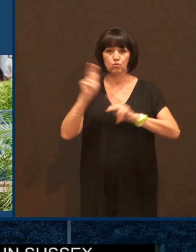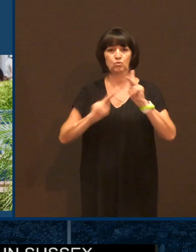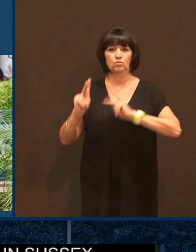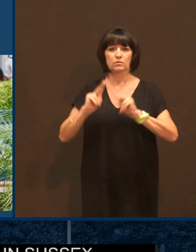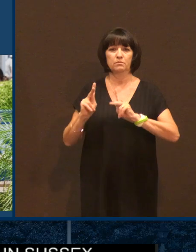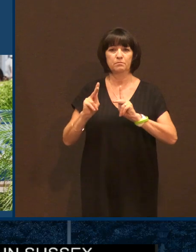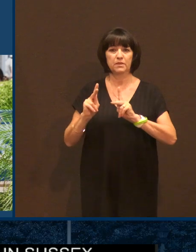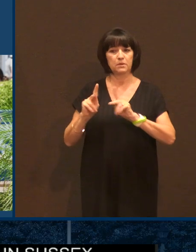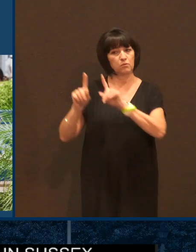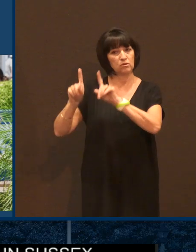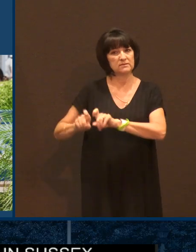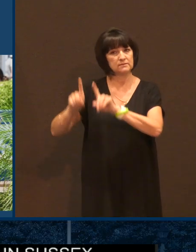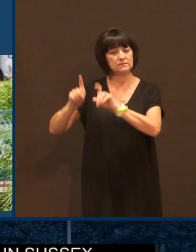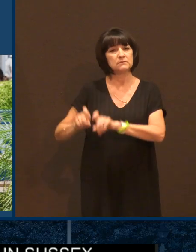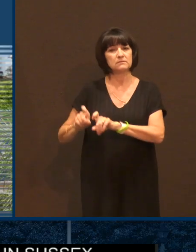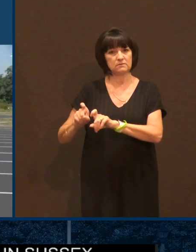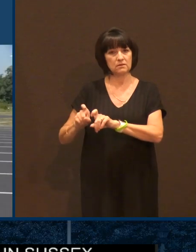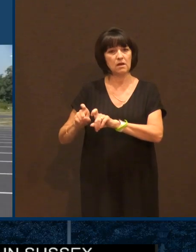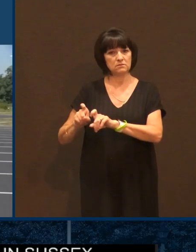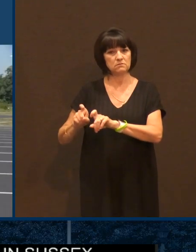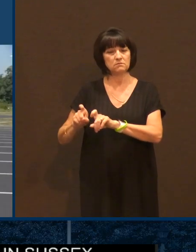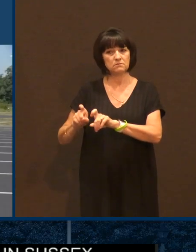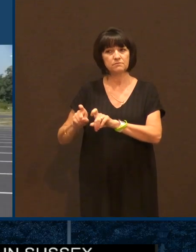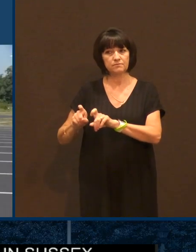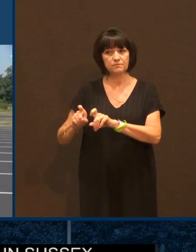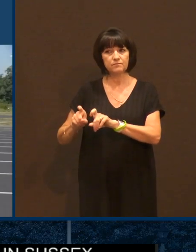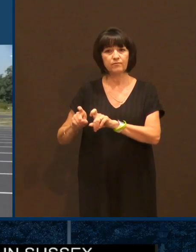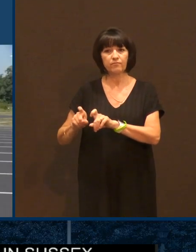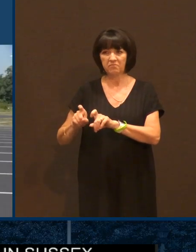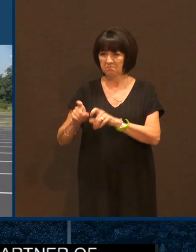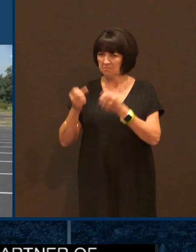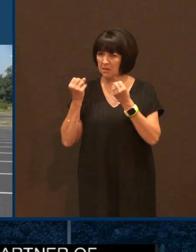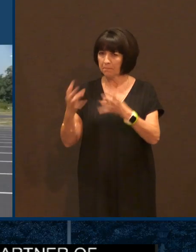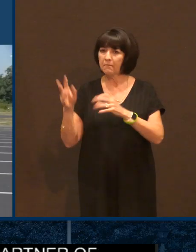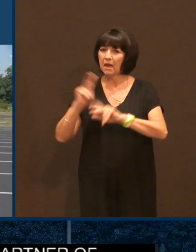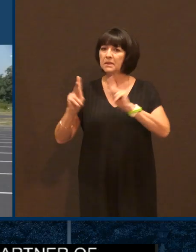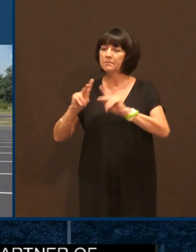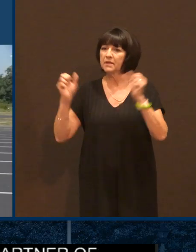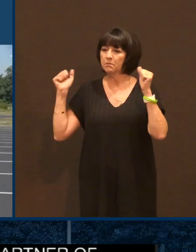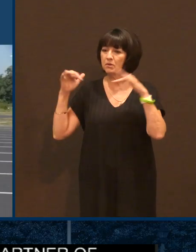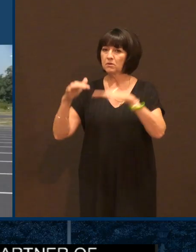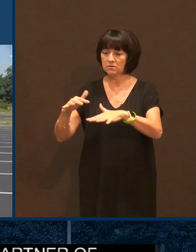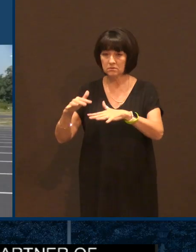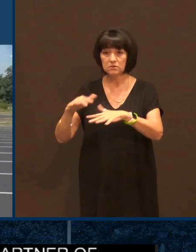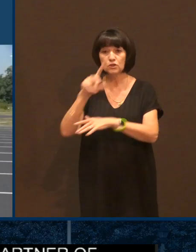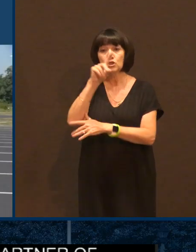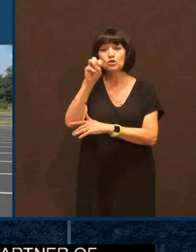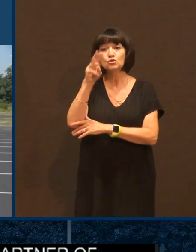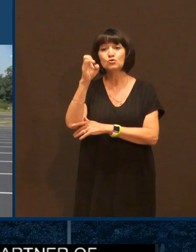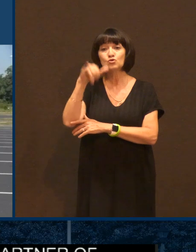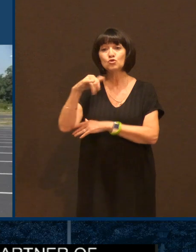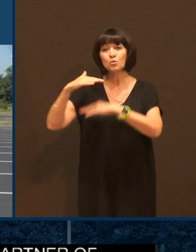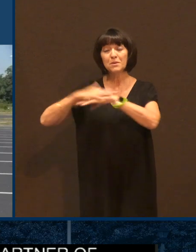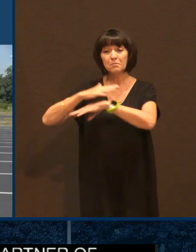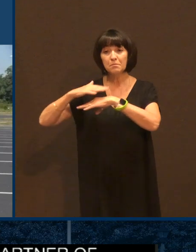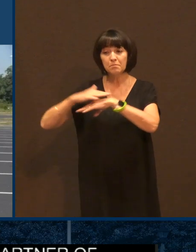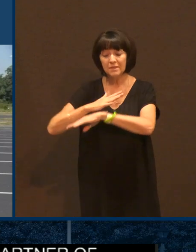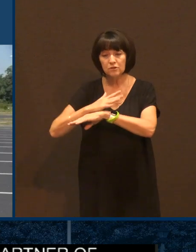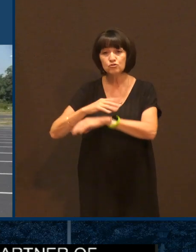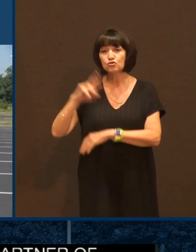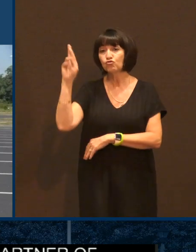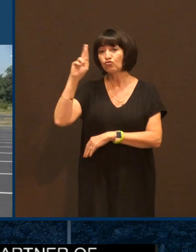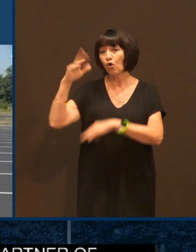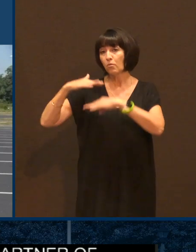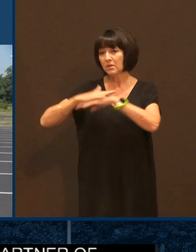across Sussex County. We had a huge turnout in Dewey Beach there, a big turnout at Rehoboth